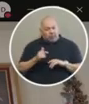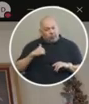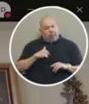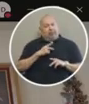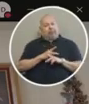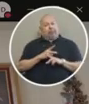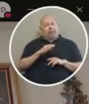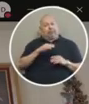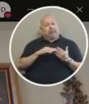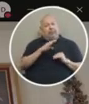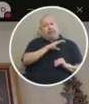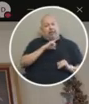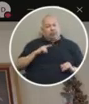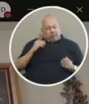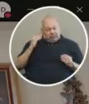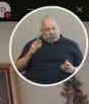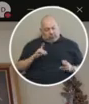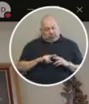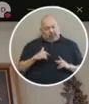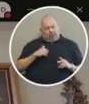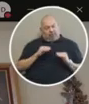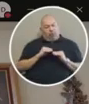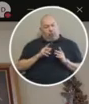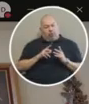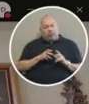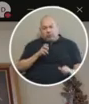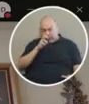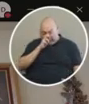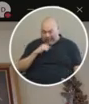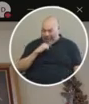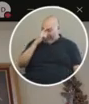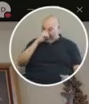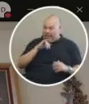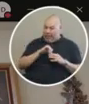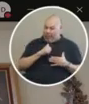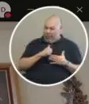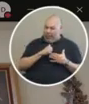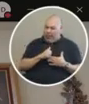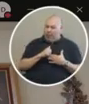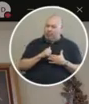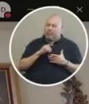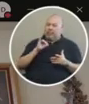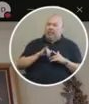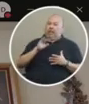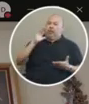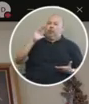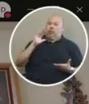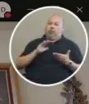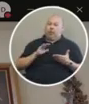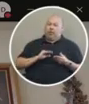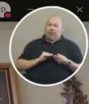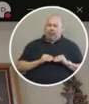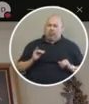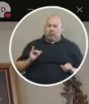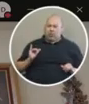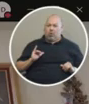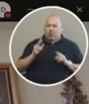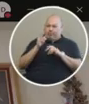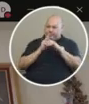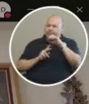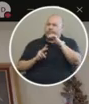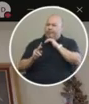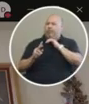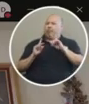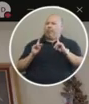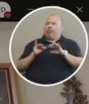keep the council informed, but if we get more stricter, I think that'll help us curb the numbers, the trajectory of